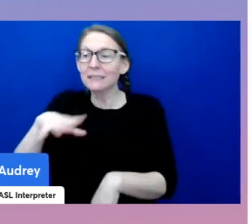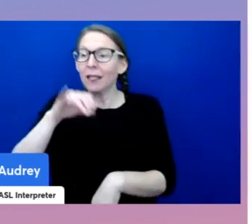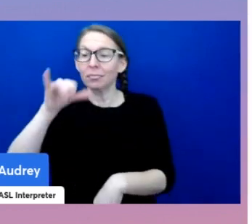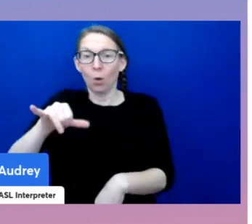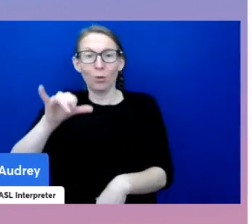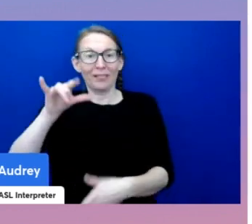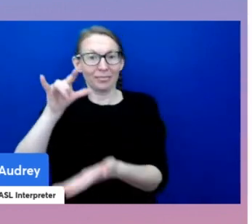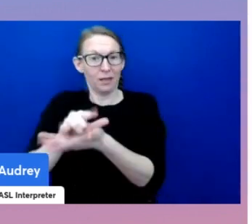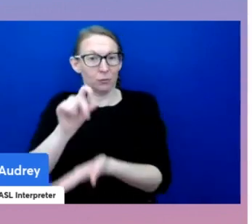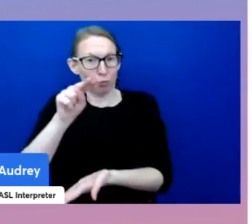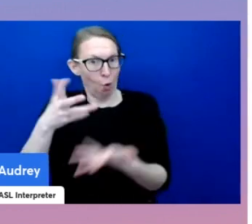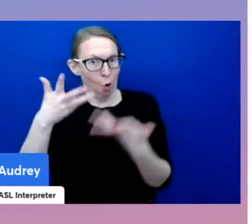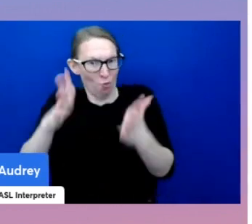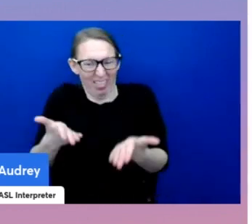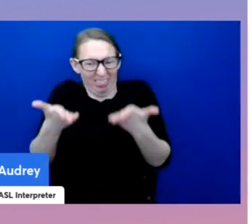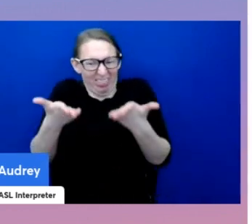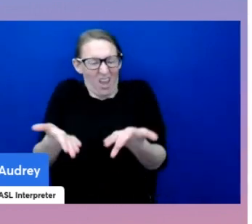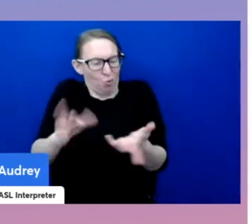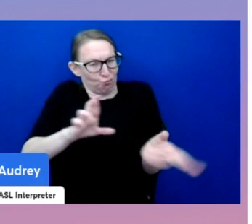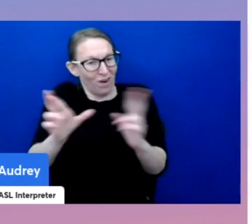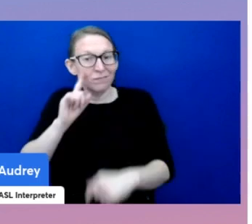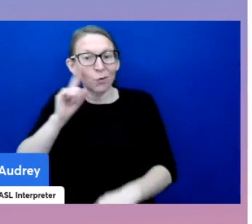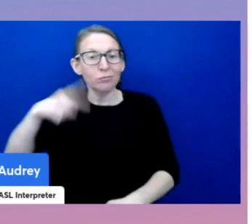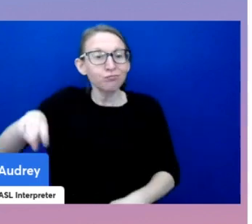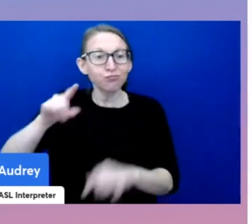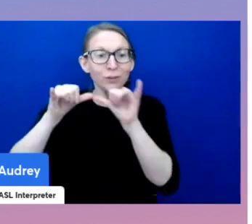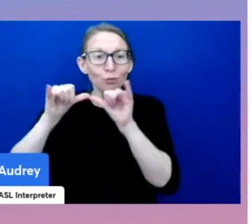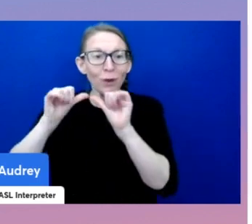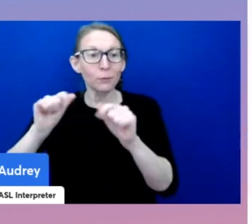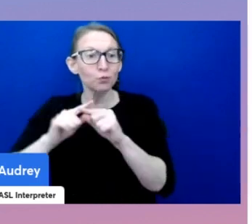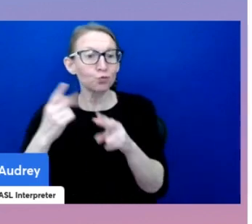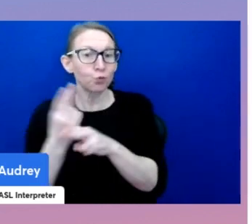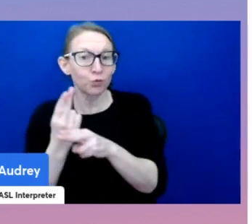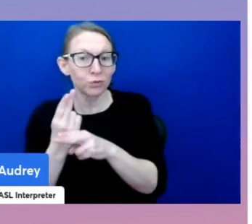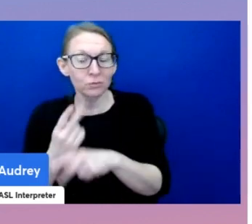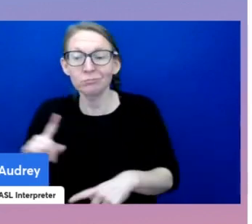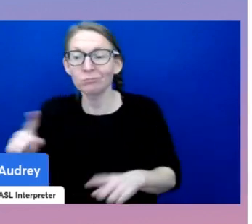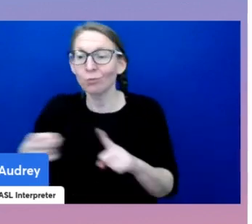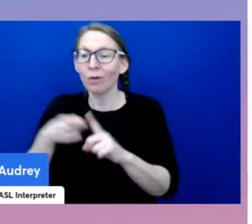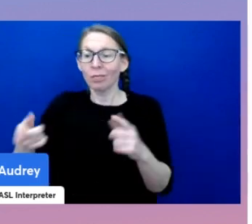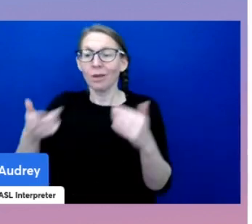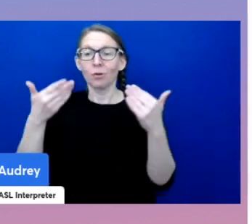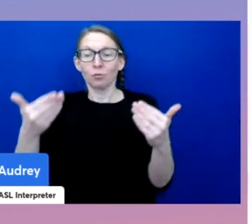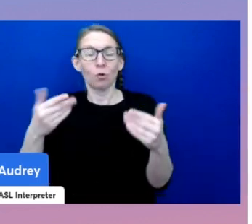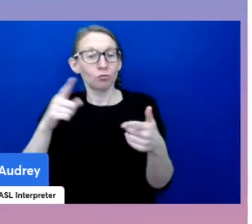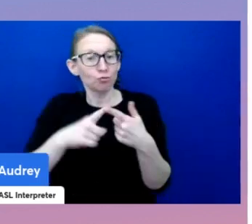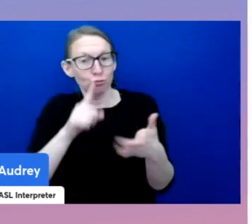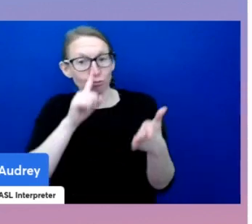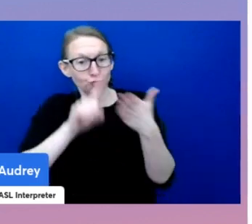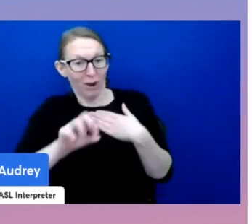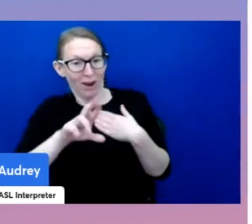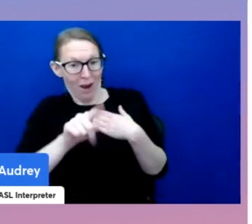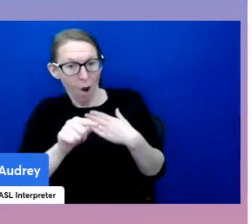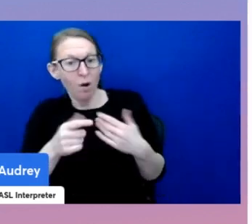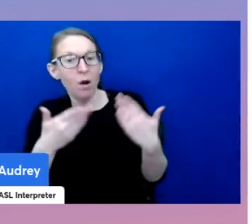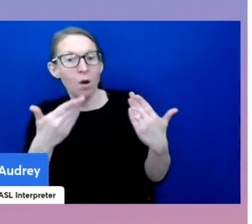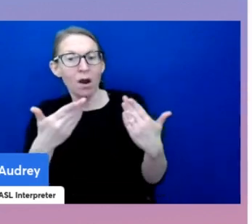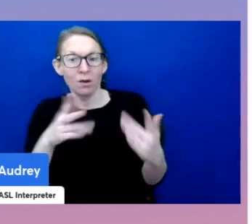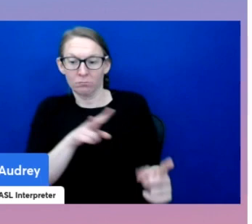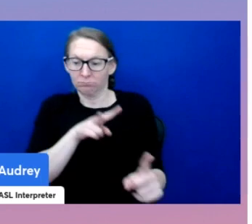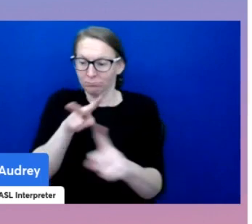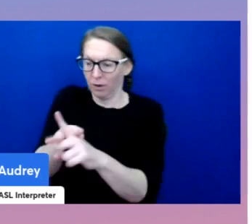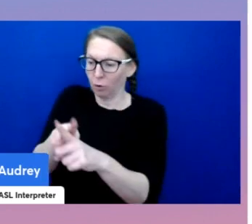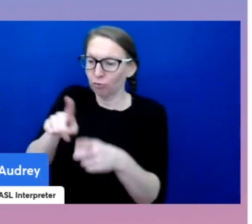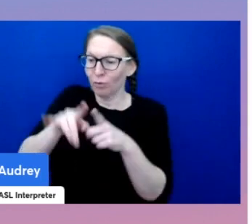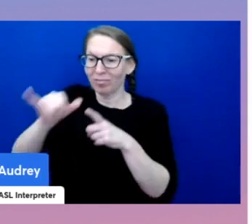available for engineers to use. And when they check one out, they are given access to the pre-deployed